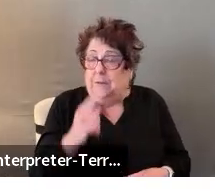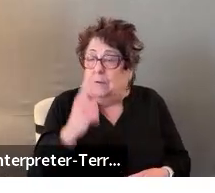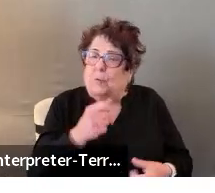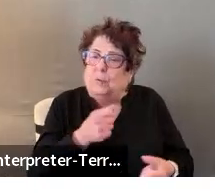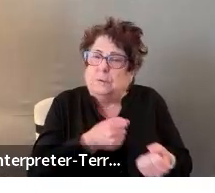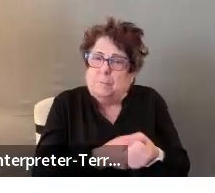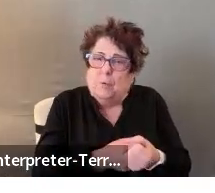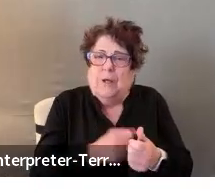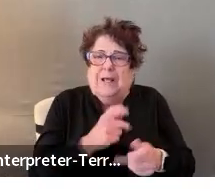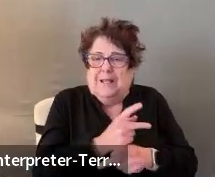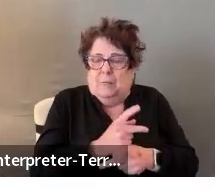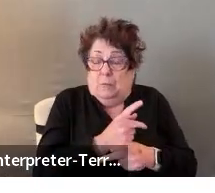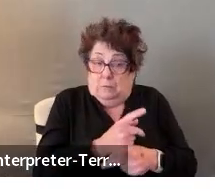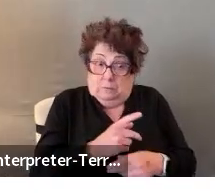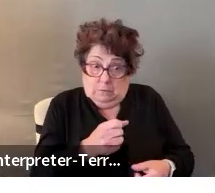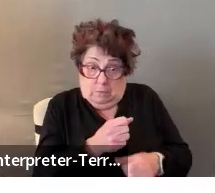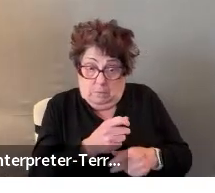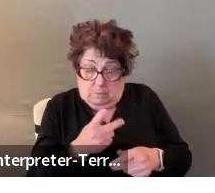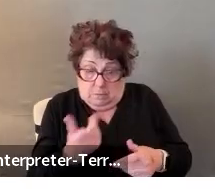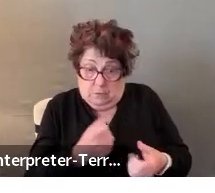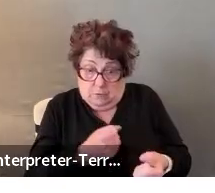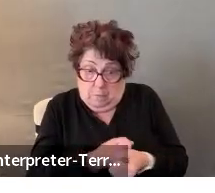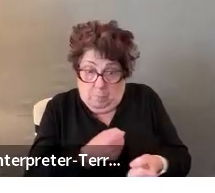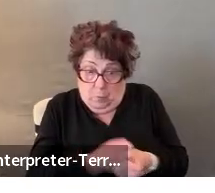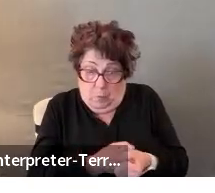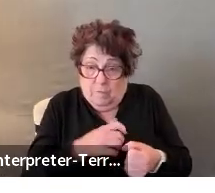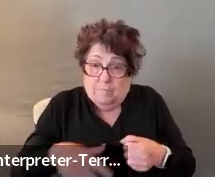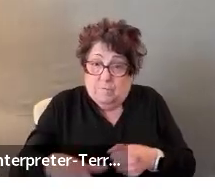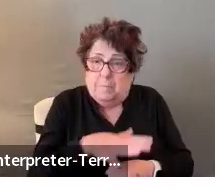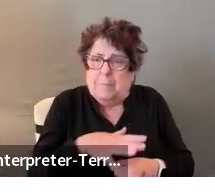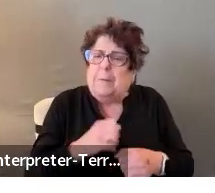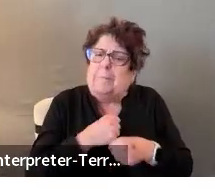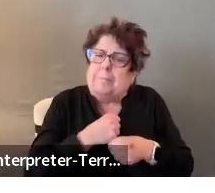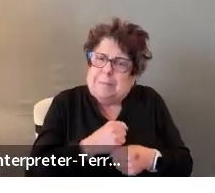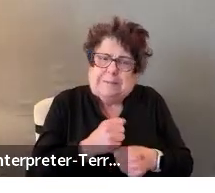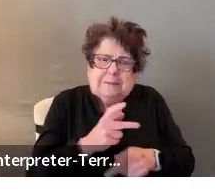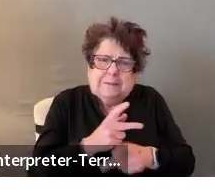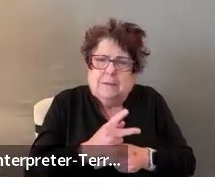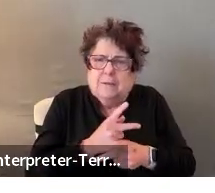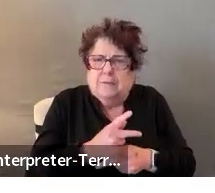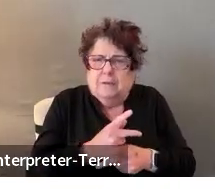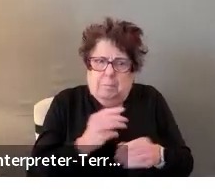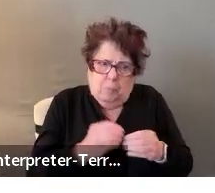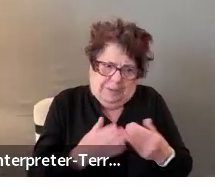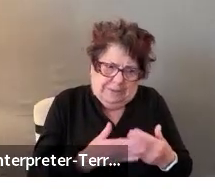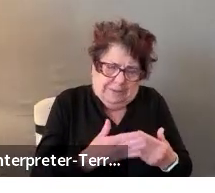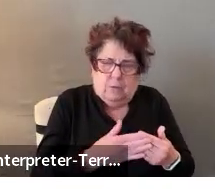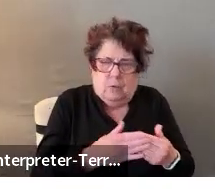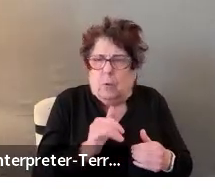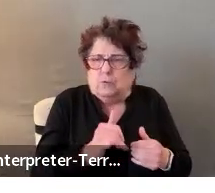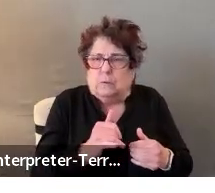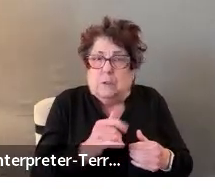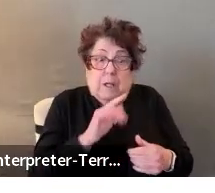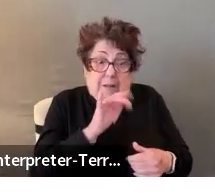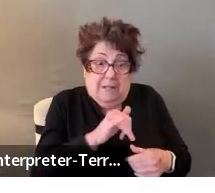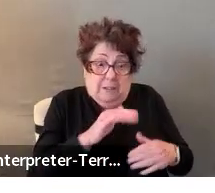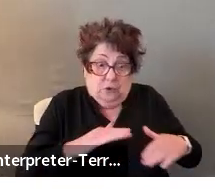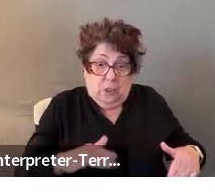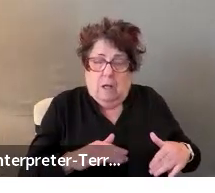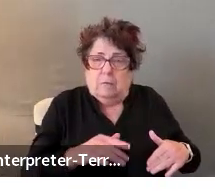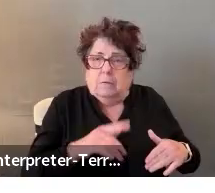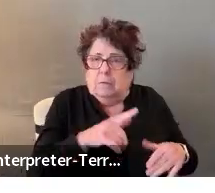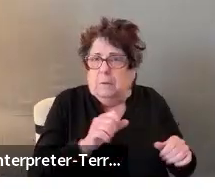home environment not only makes caregiving tasks easier, but it also enhances a child's ability to explore and interact